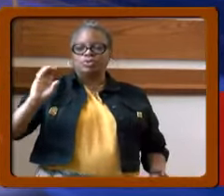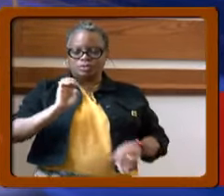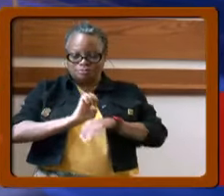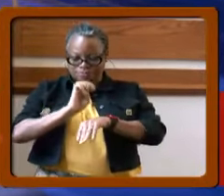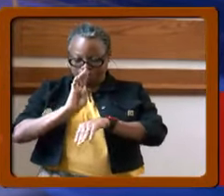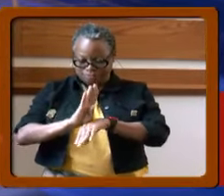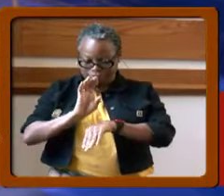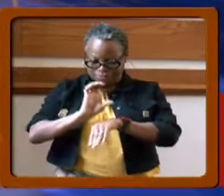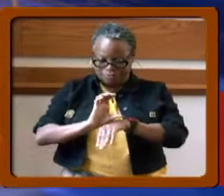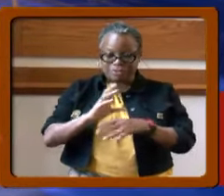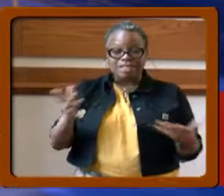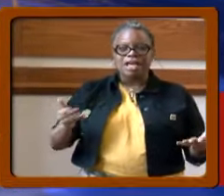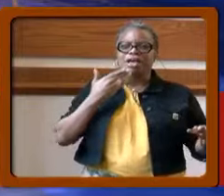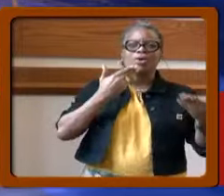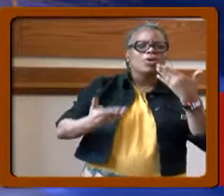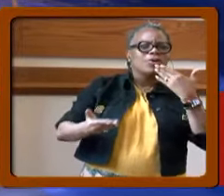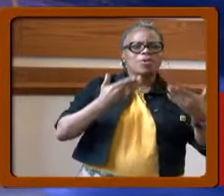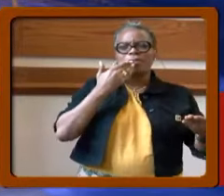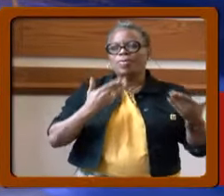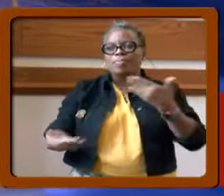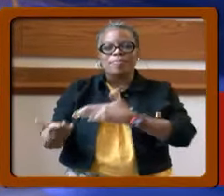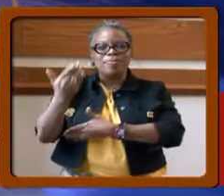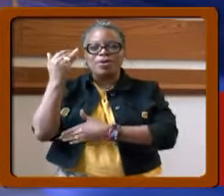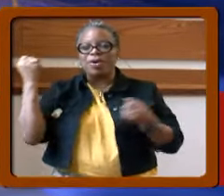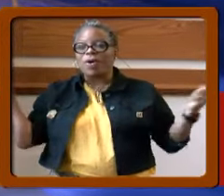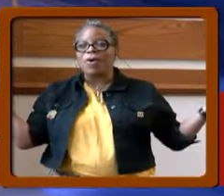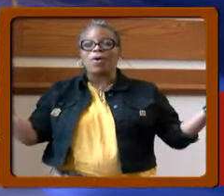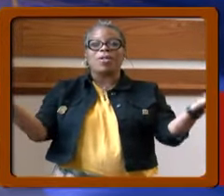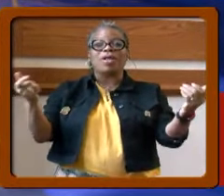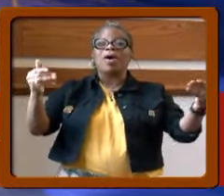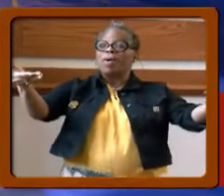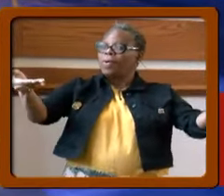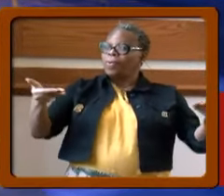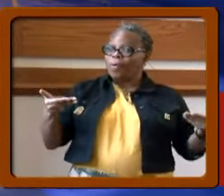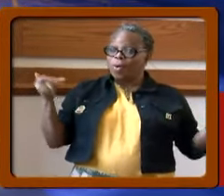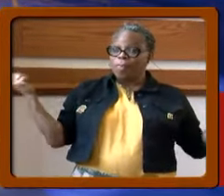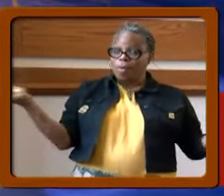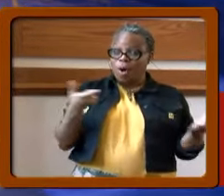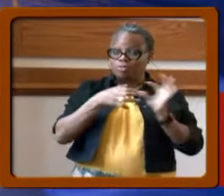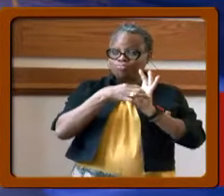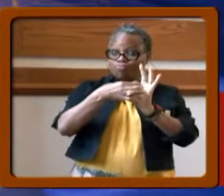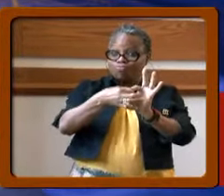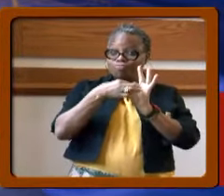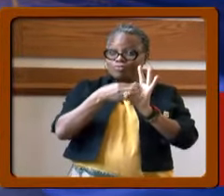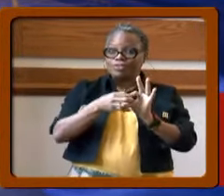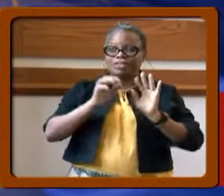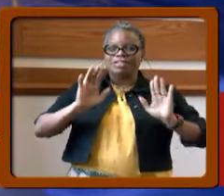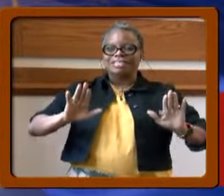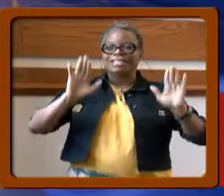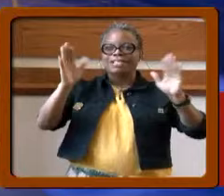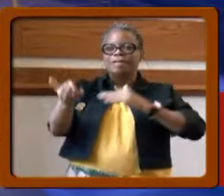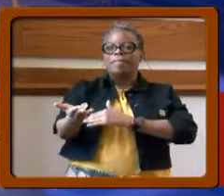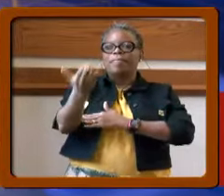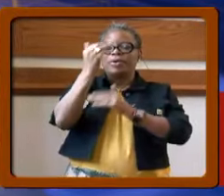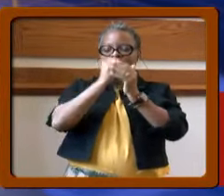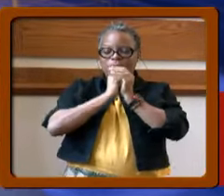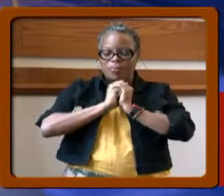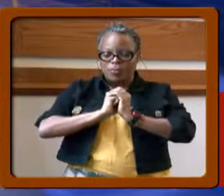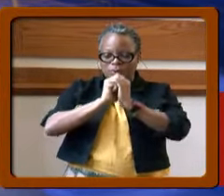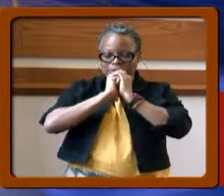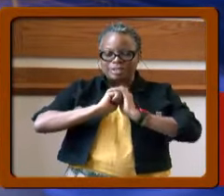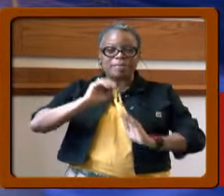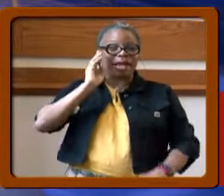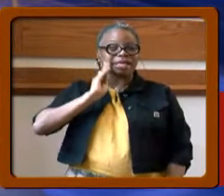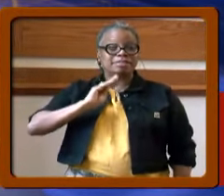Church. Good morning, Ebenezer, everywhere. We welcome all who are joining for our Sunday morning worship